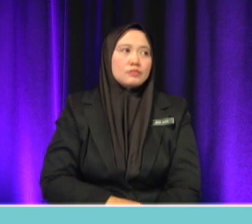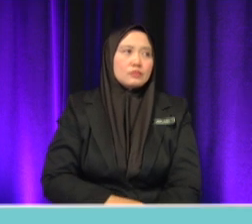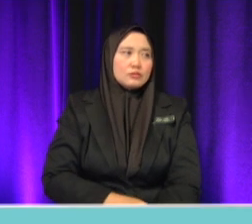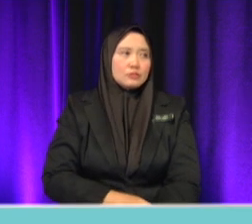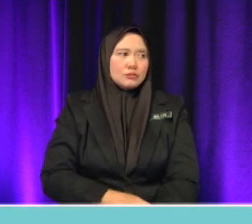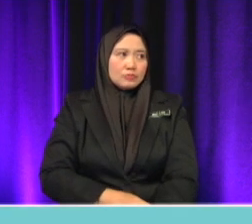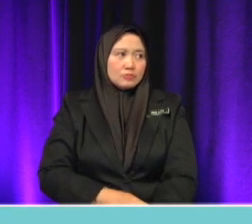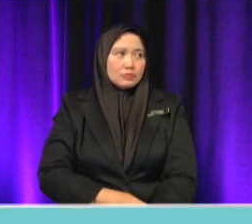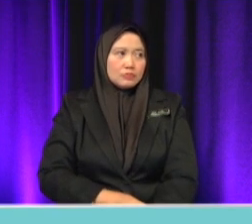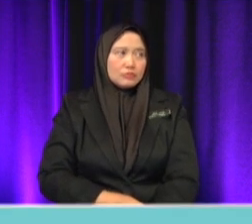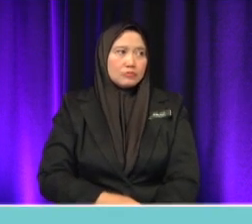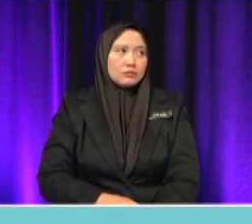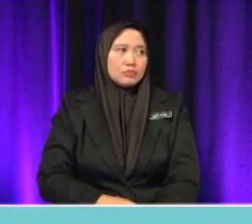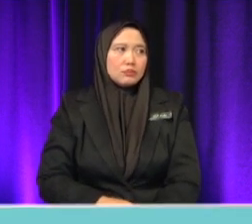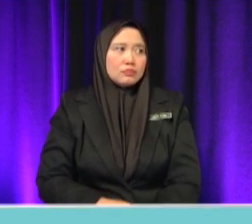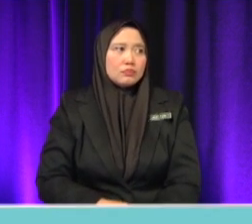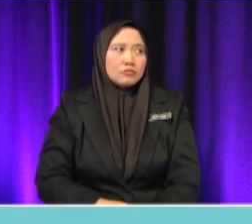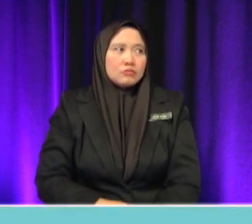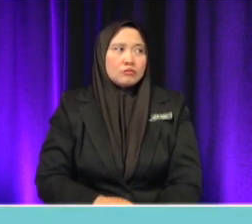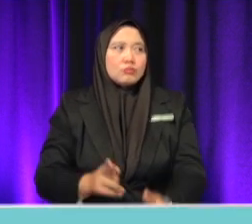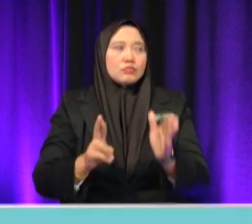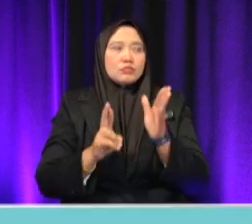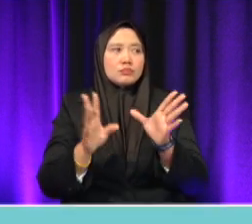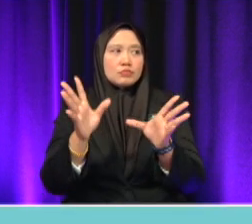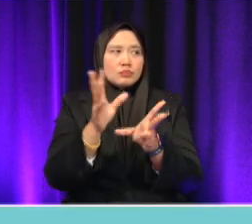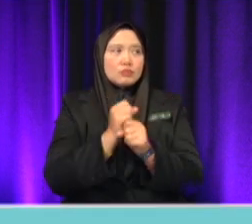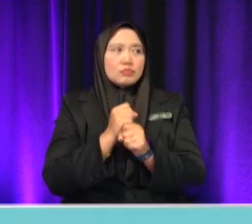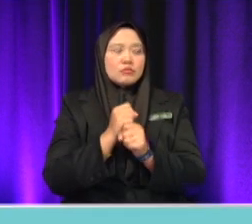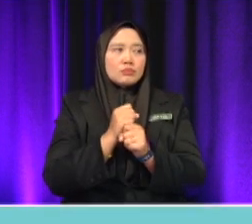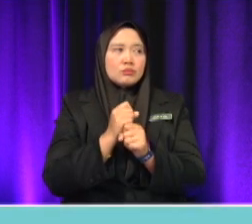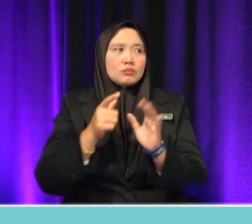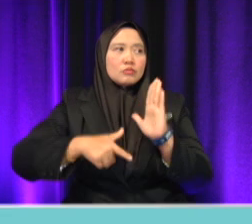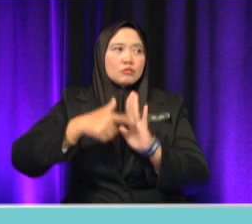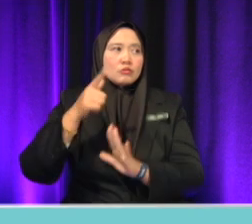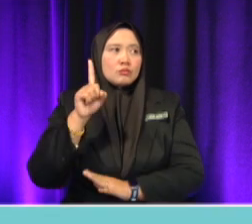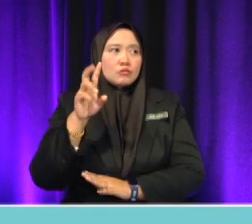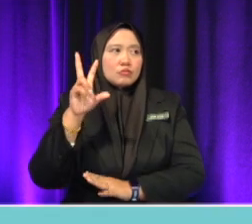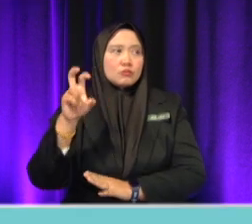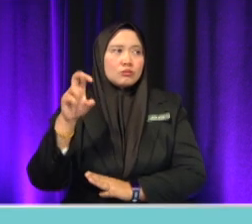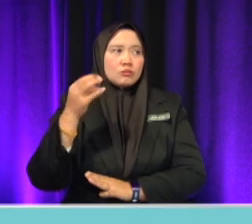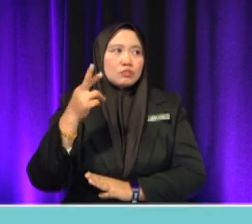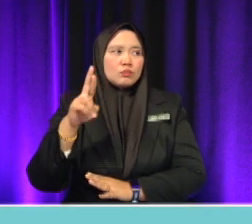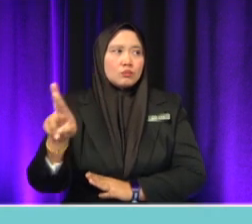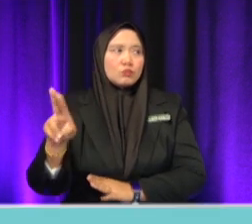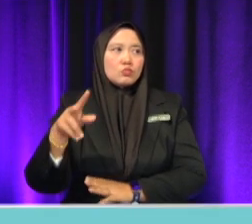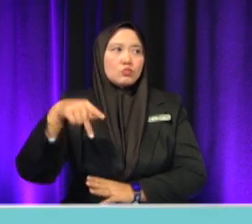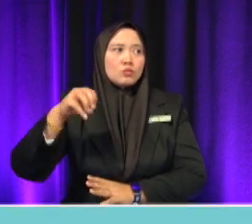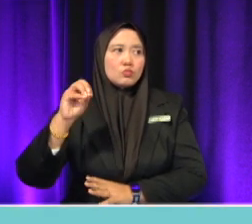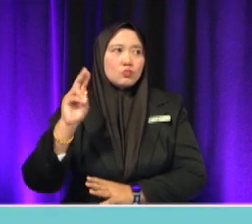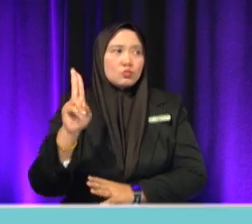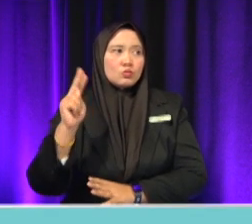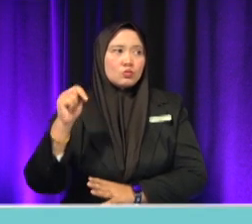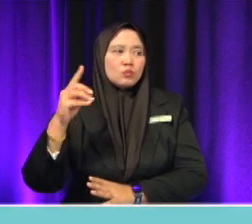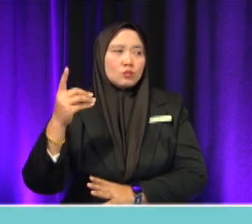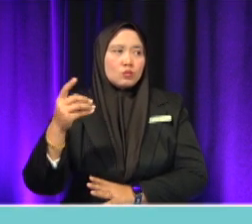£130,000 for the charity, visited Mary's Mills in Malawi, and herself became the subject of a BBC documentary.